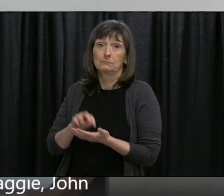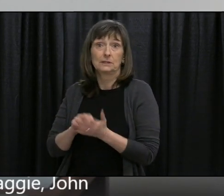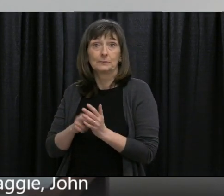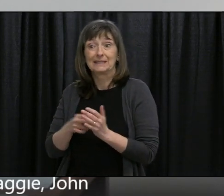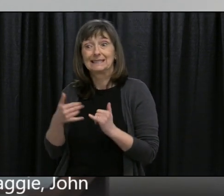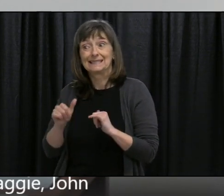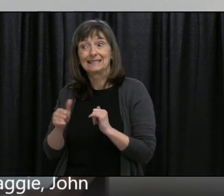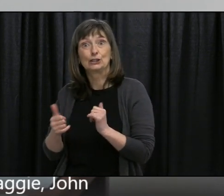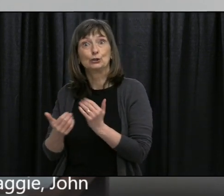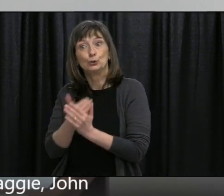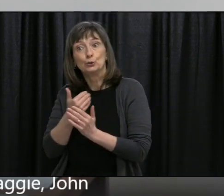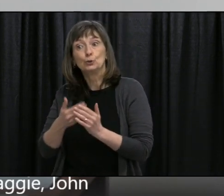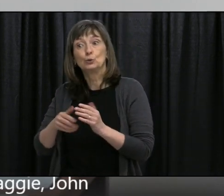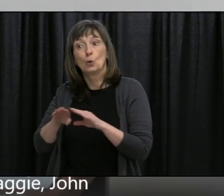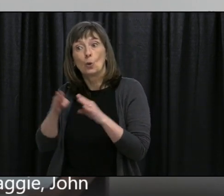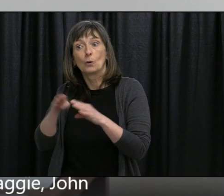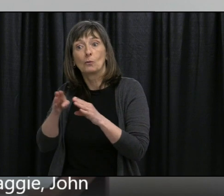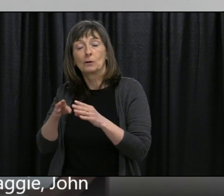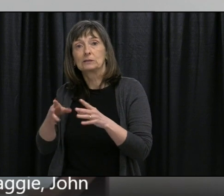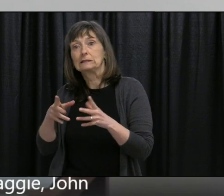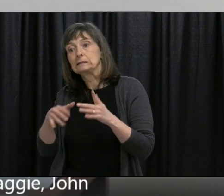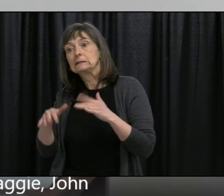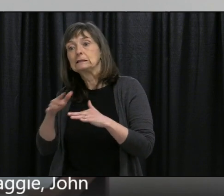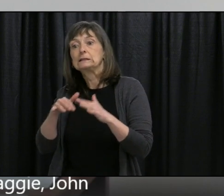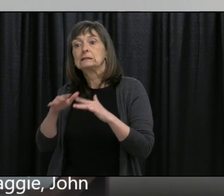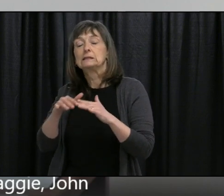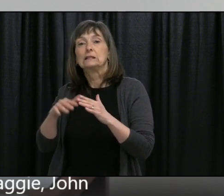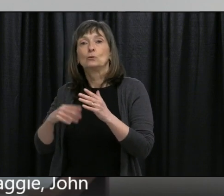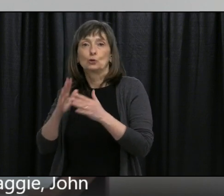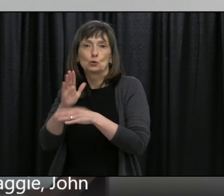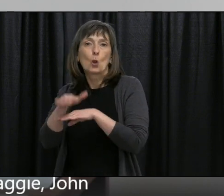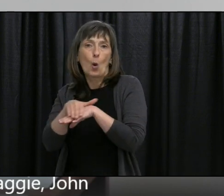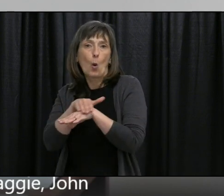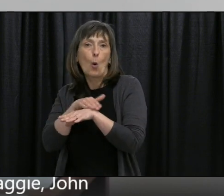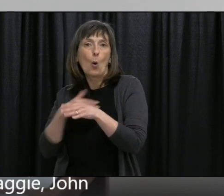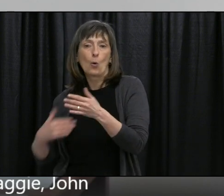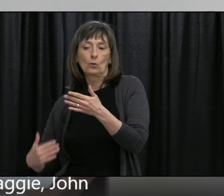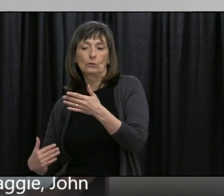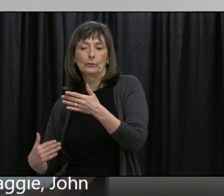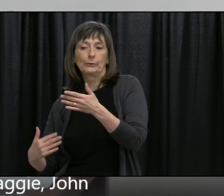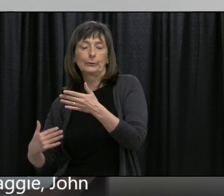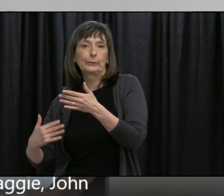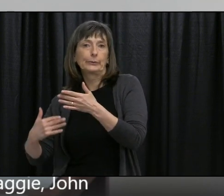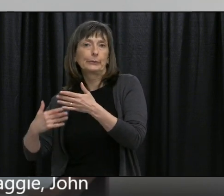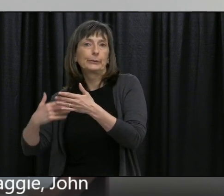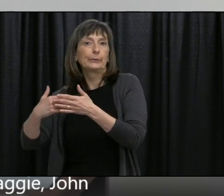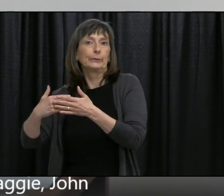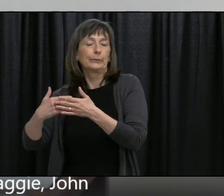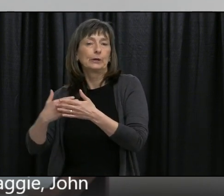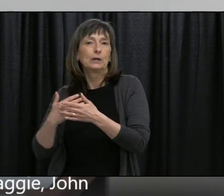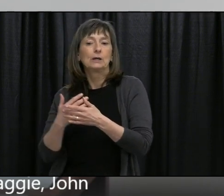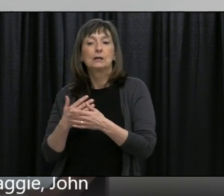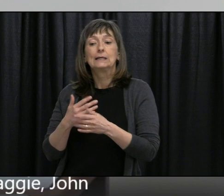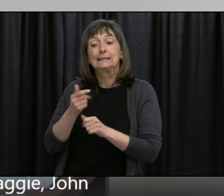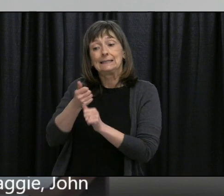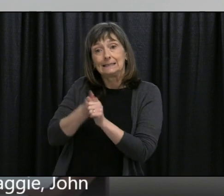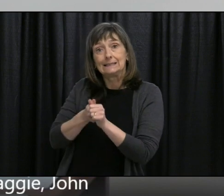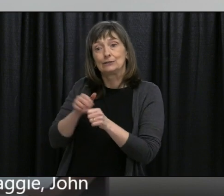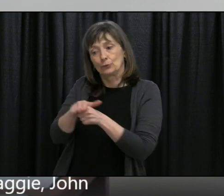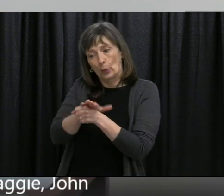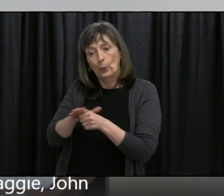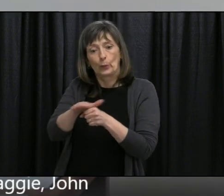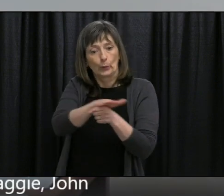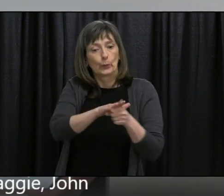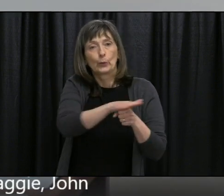we're starting slowly. The RHAs have plans, and my understanding is each of the health authorities is making